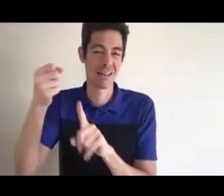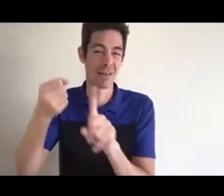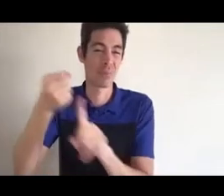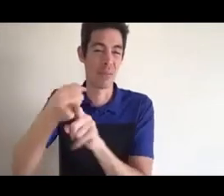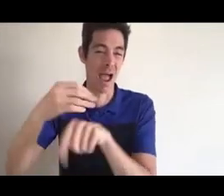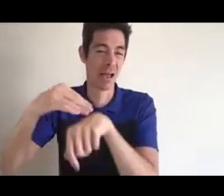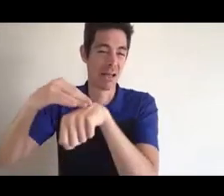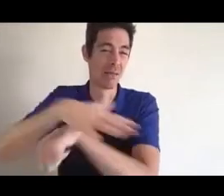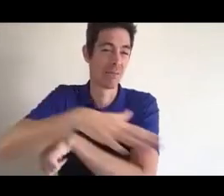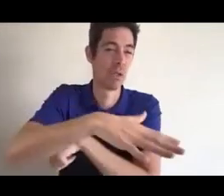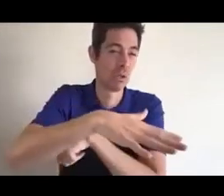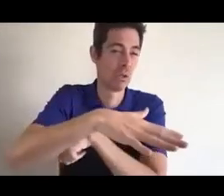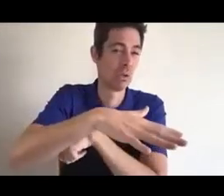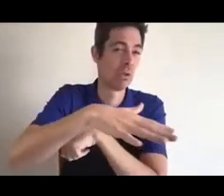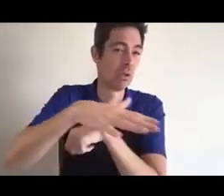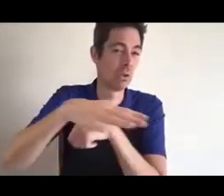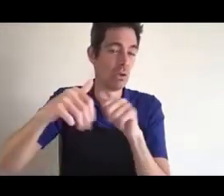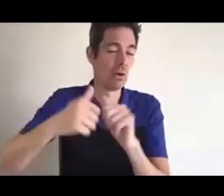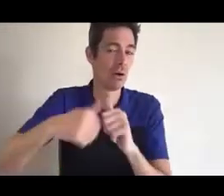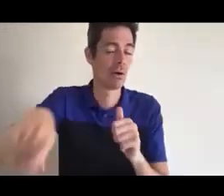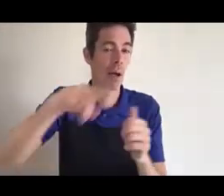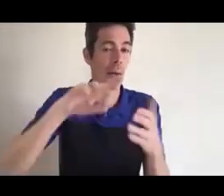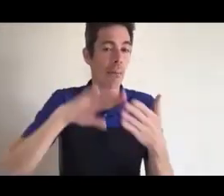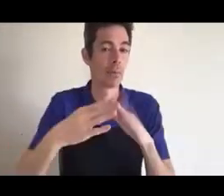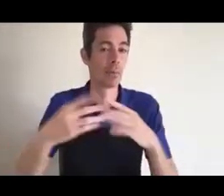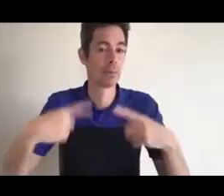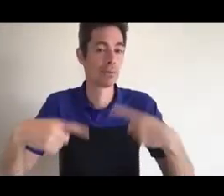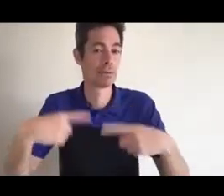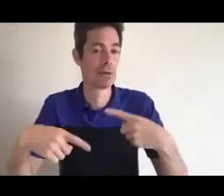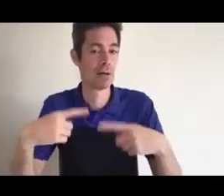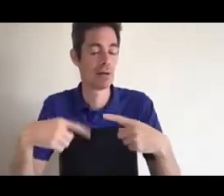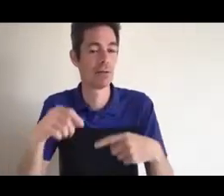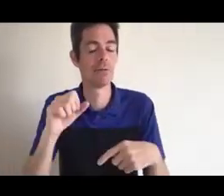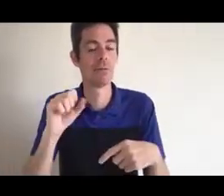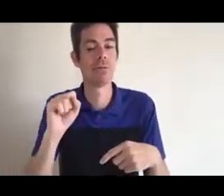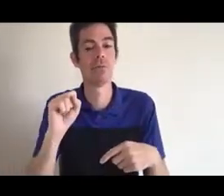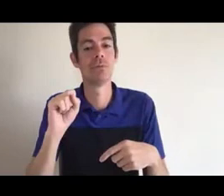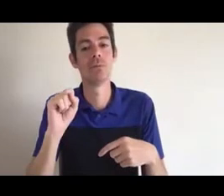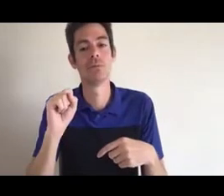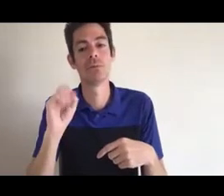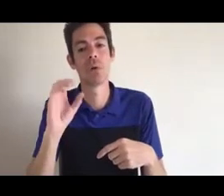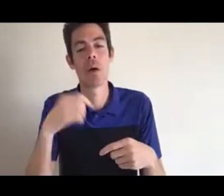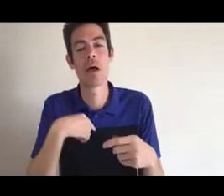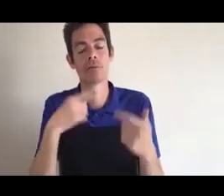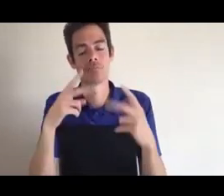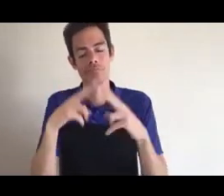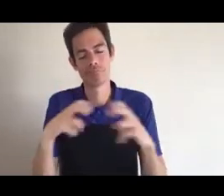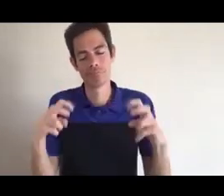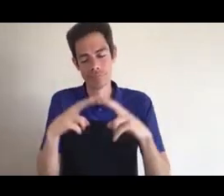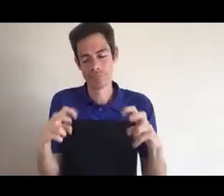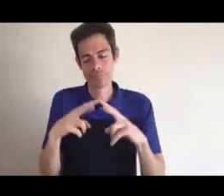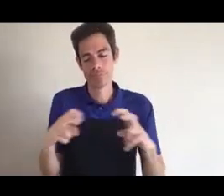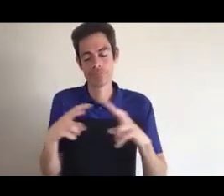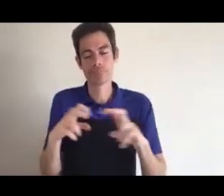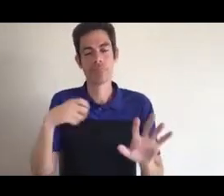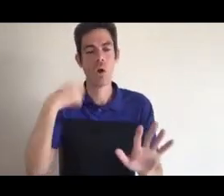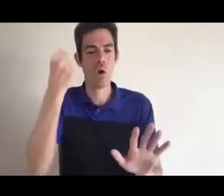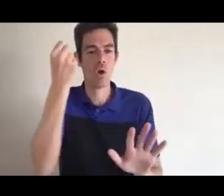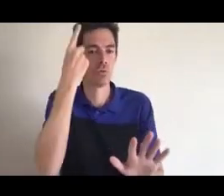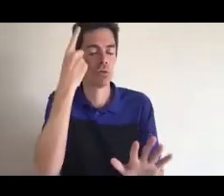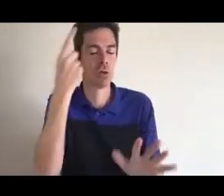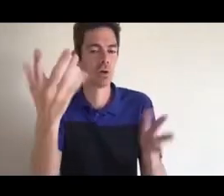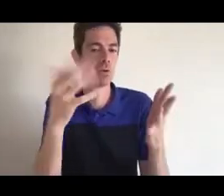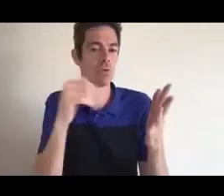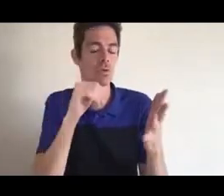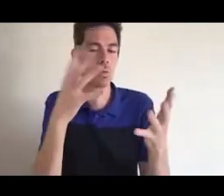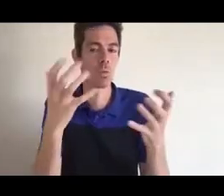teacher, it does have an impact and an influence on the community and how we sign. So I started to kind of